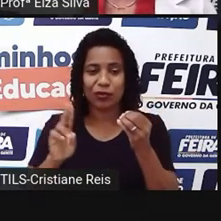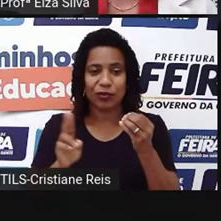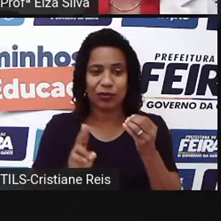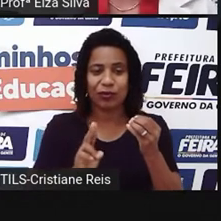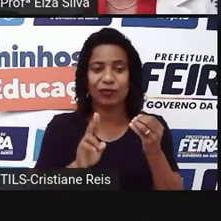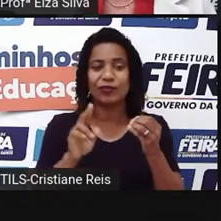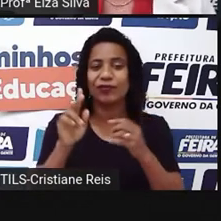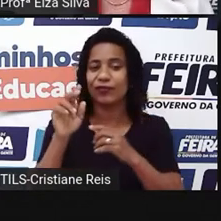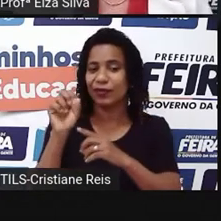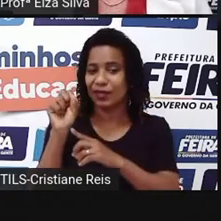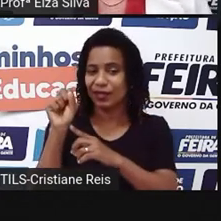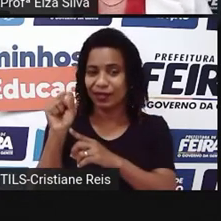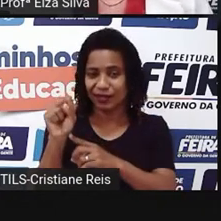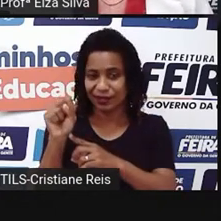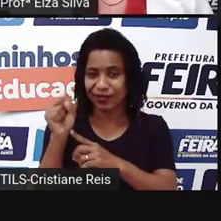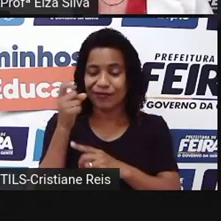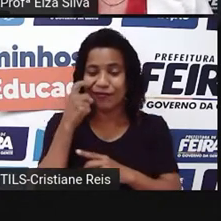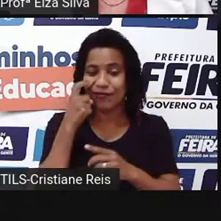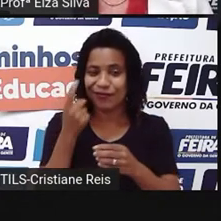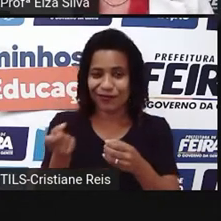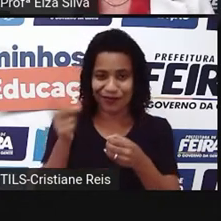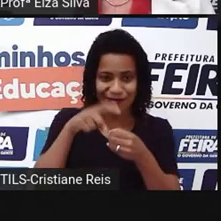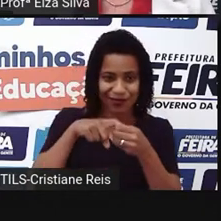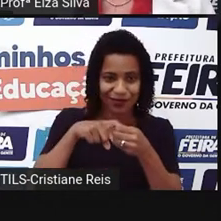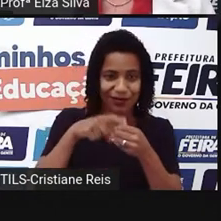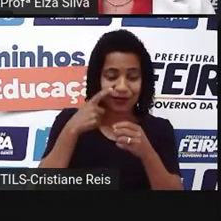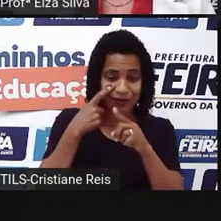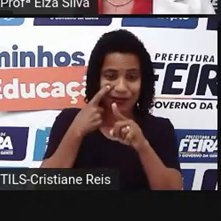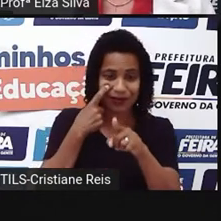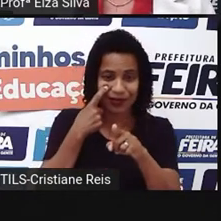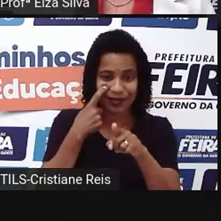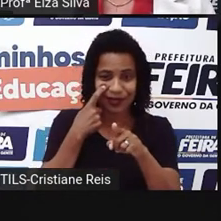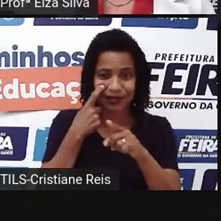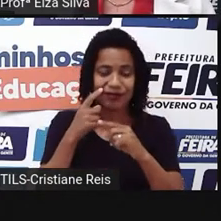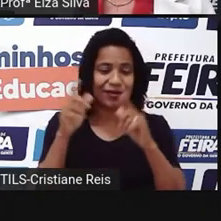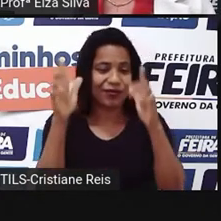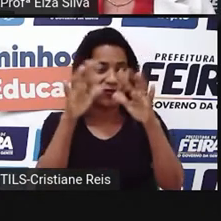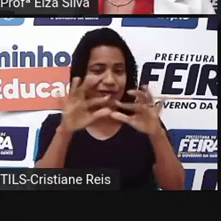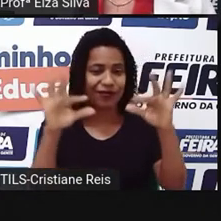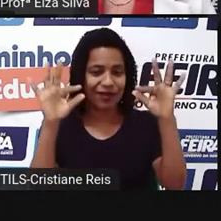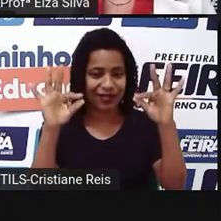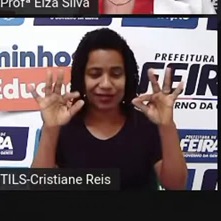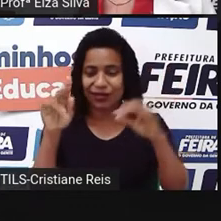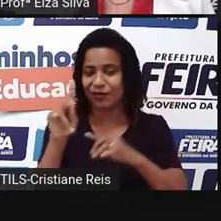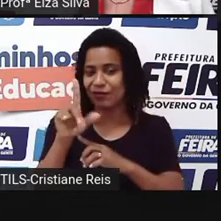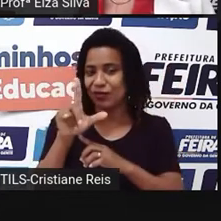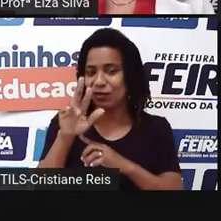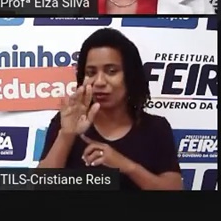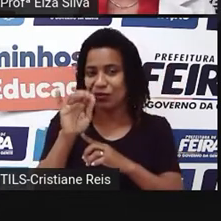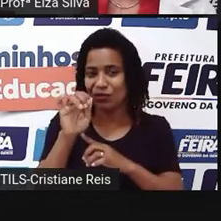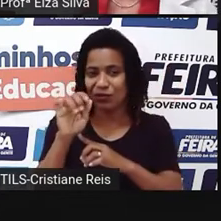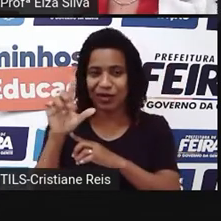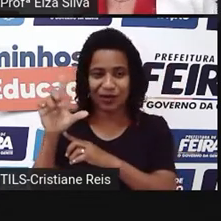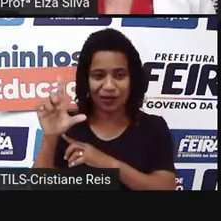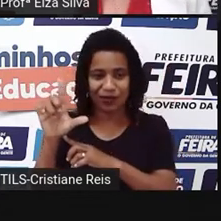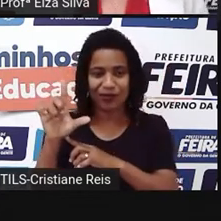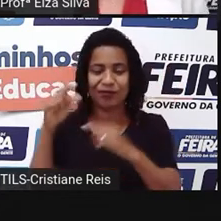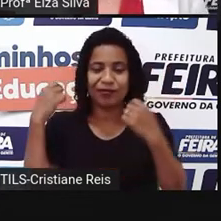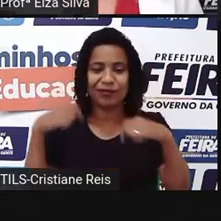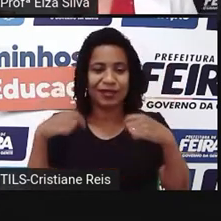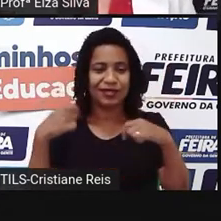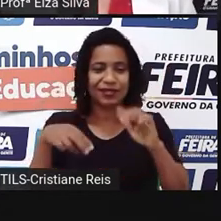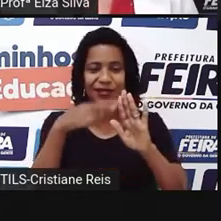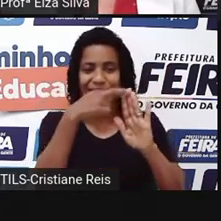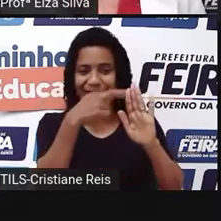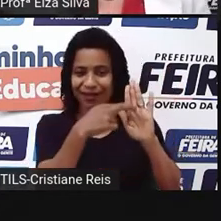voltando aqui o slide, quando nós construímos frases no plural, a gente precisa aplicar